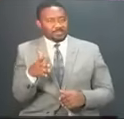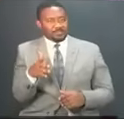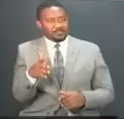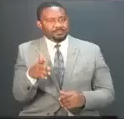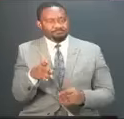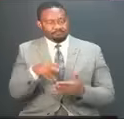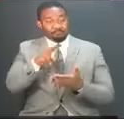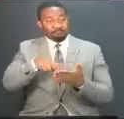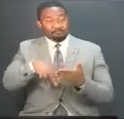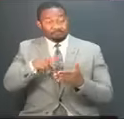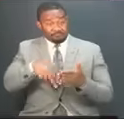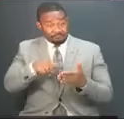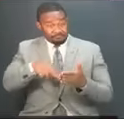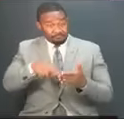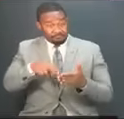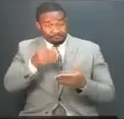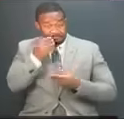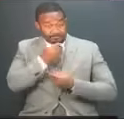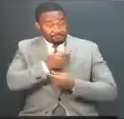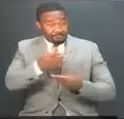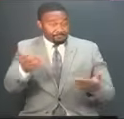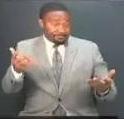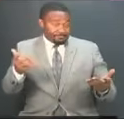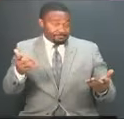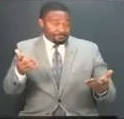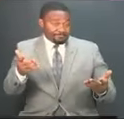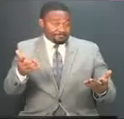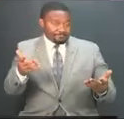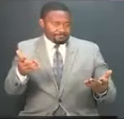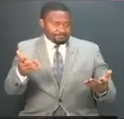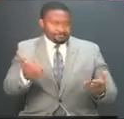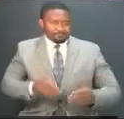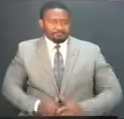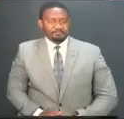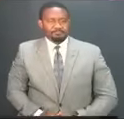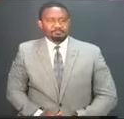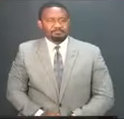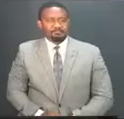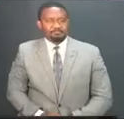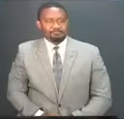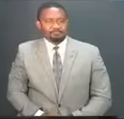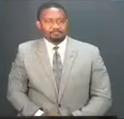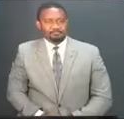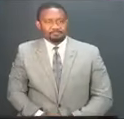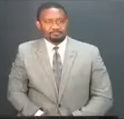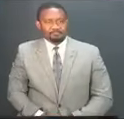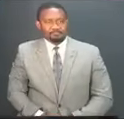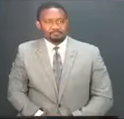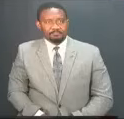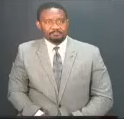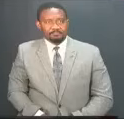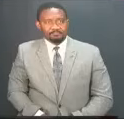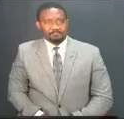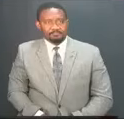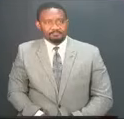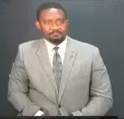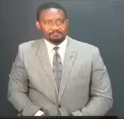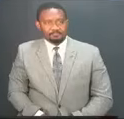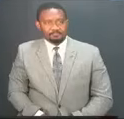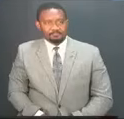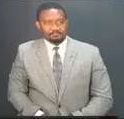read to the chamber. Mr. Speaker, I think that it will